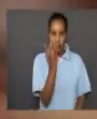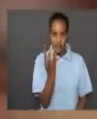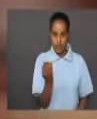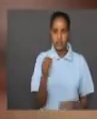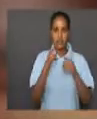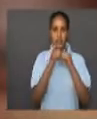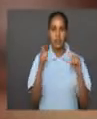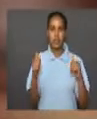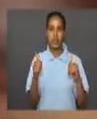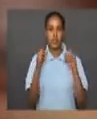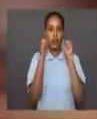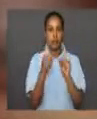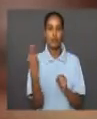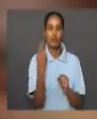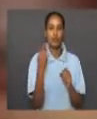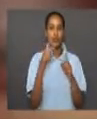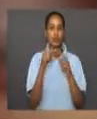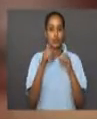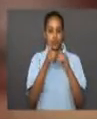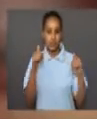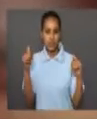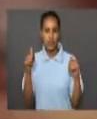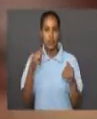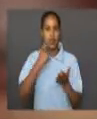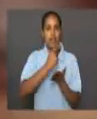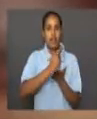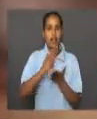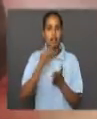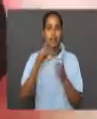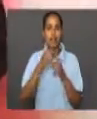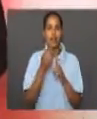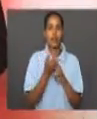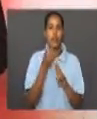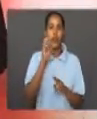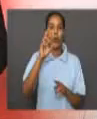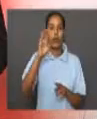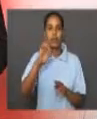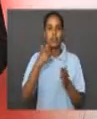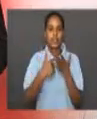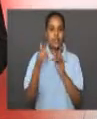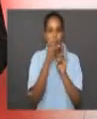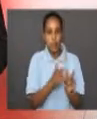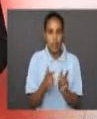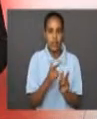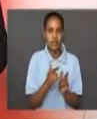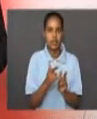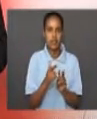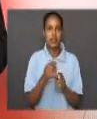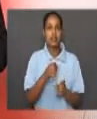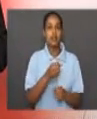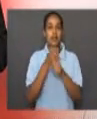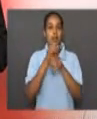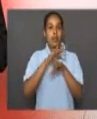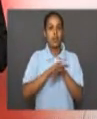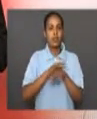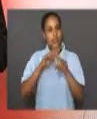Gravity separation can be used to separate gann from ore. This method